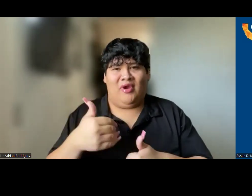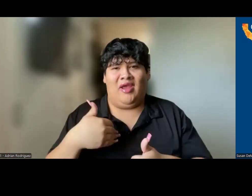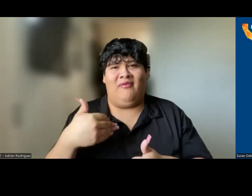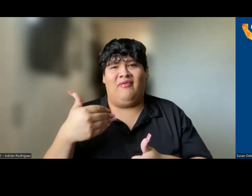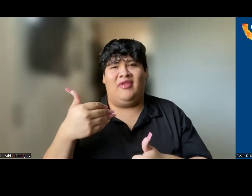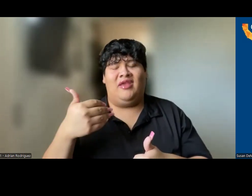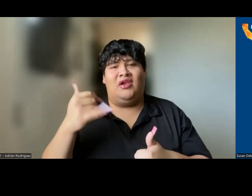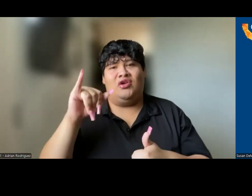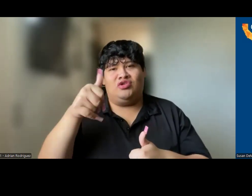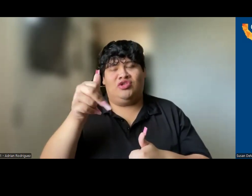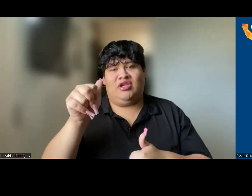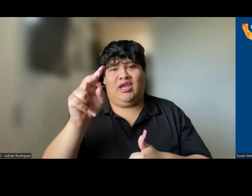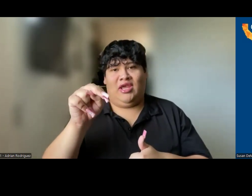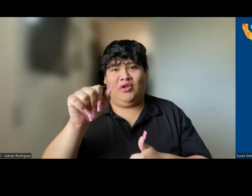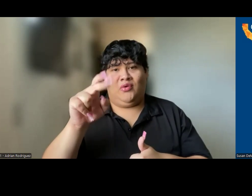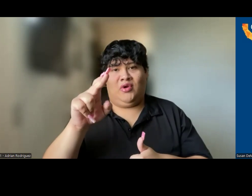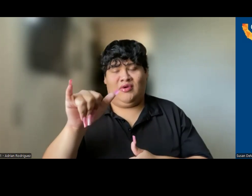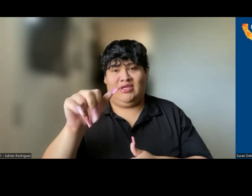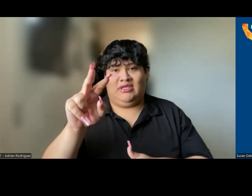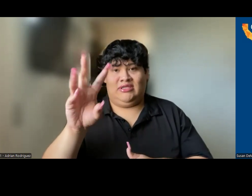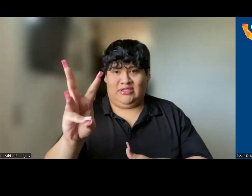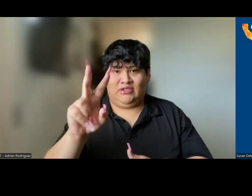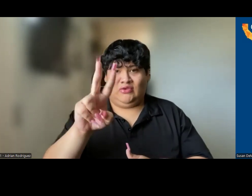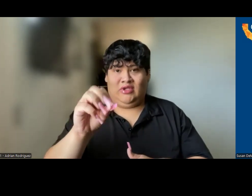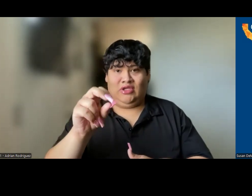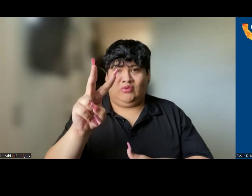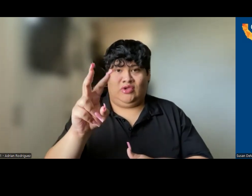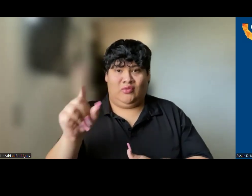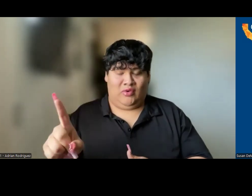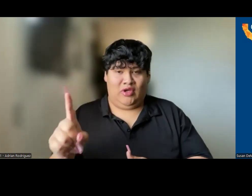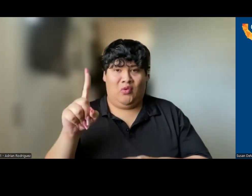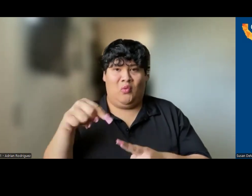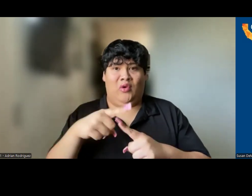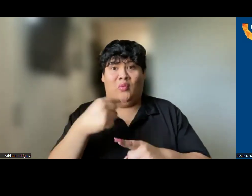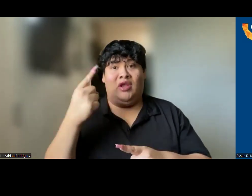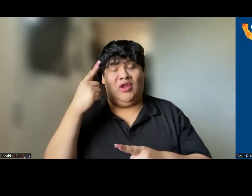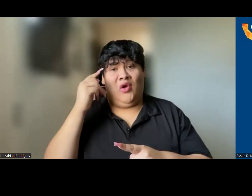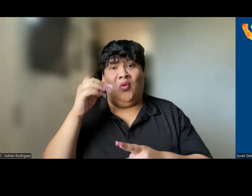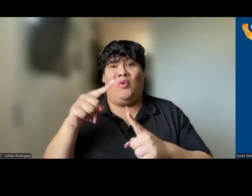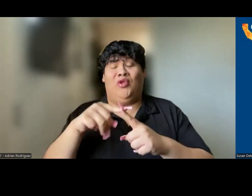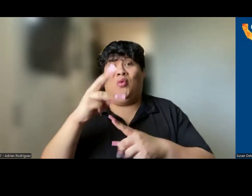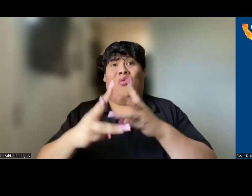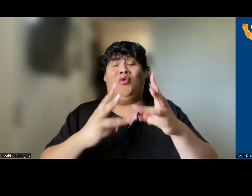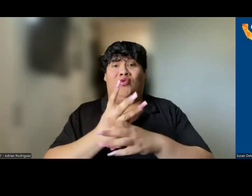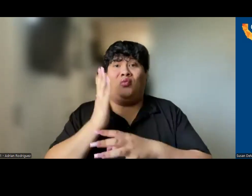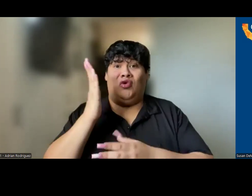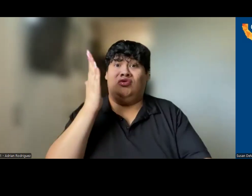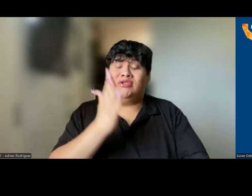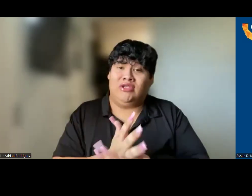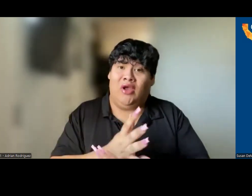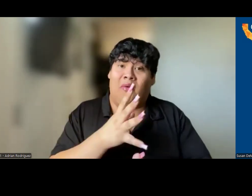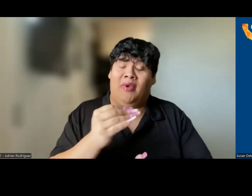on January 6th, 2021, when we thought the world was going to stop and learn